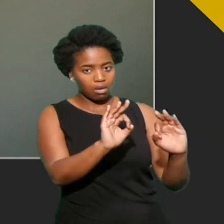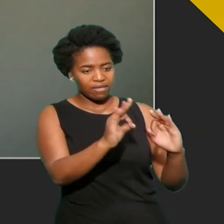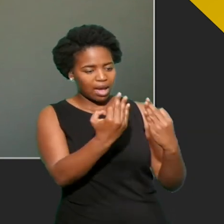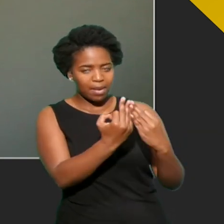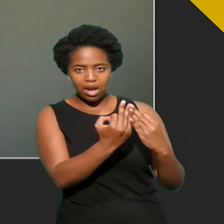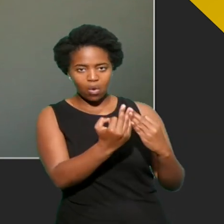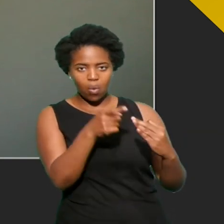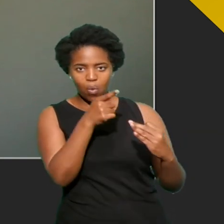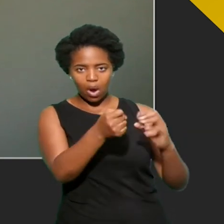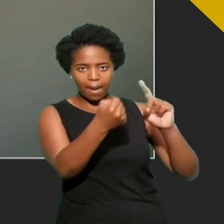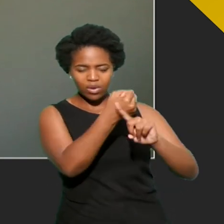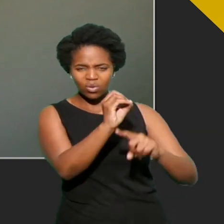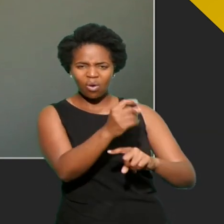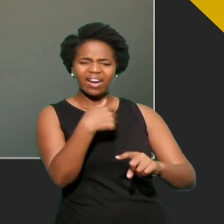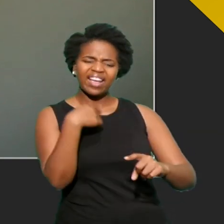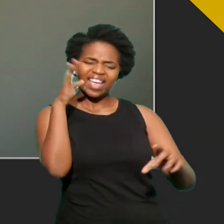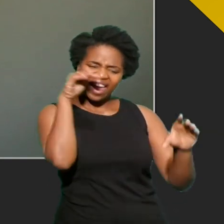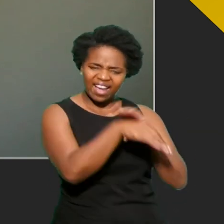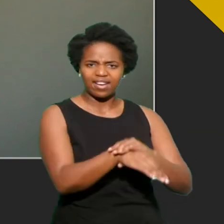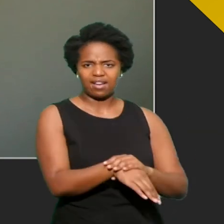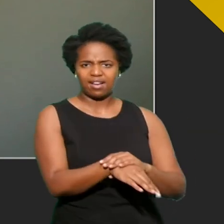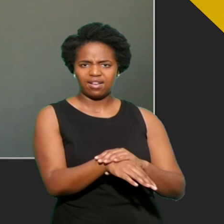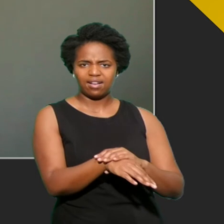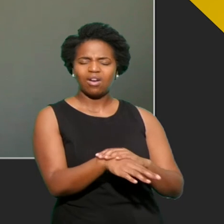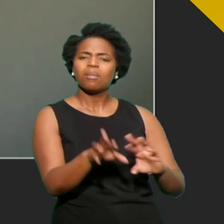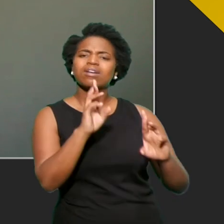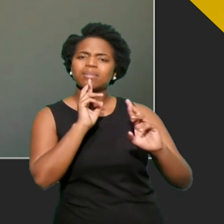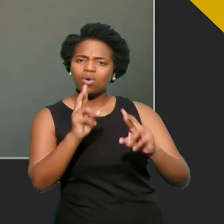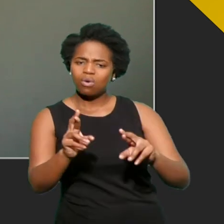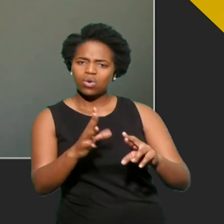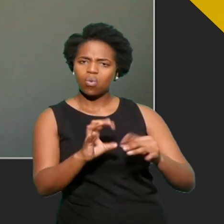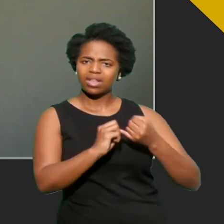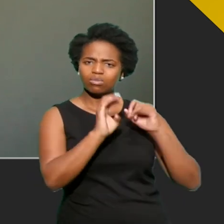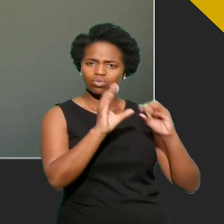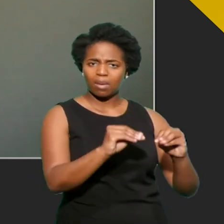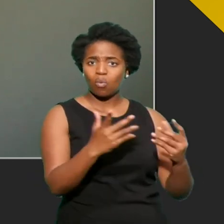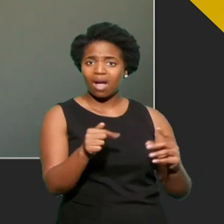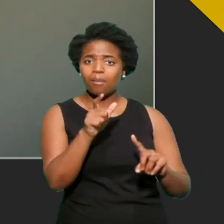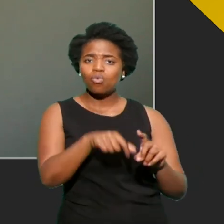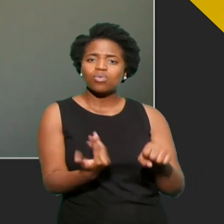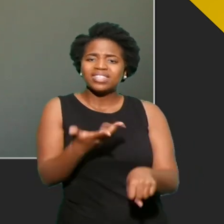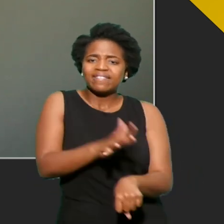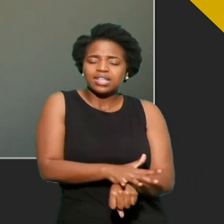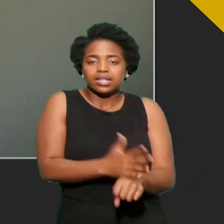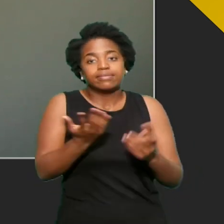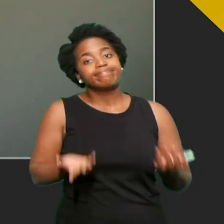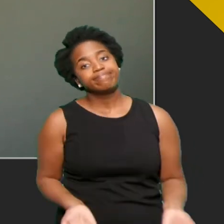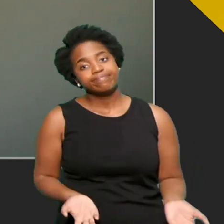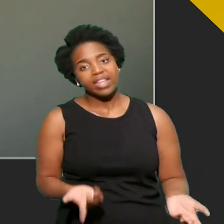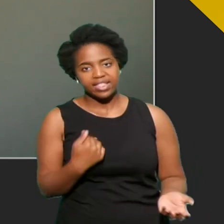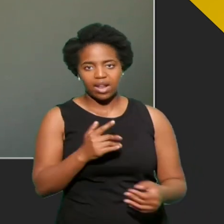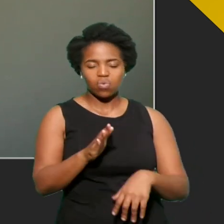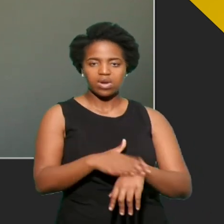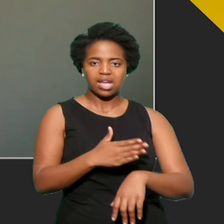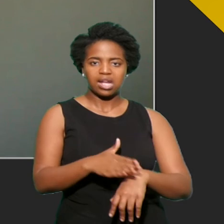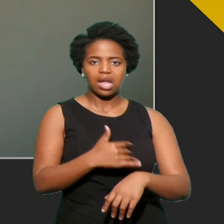quite literally, and especially around such issues, because if somebody dies and there was an opportunity for you to